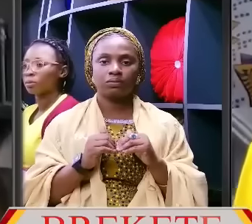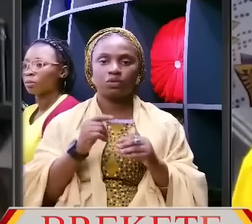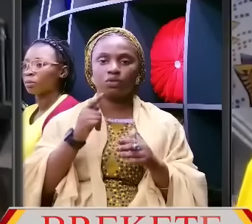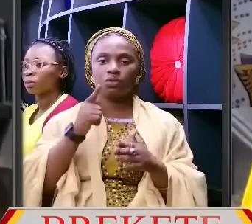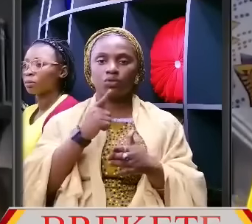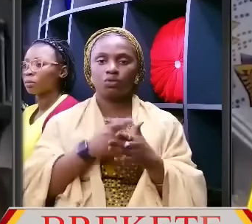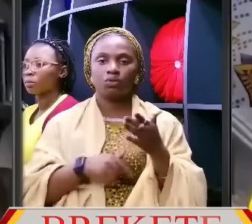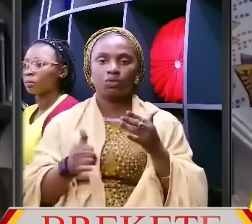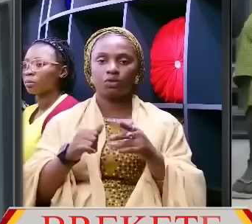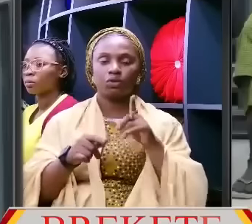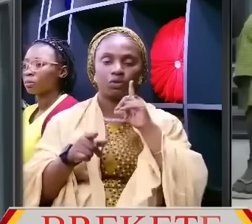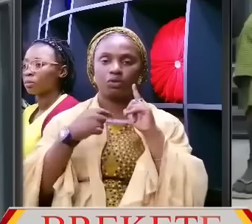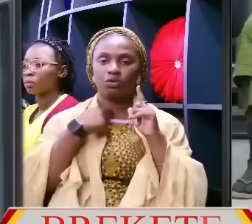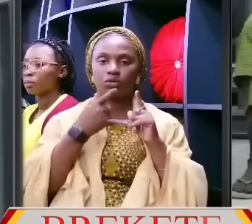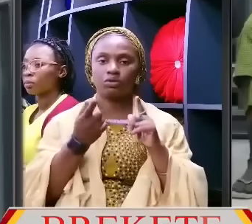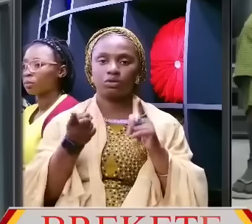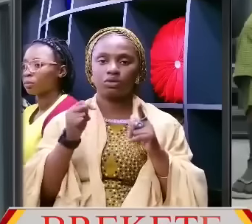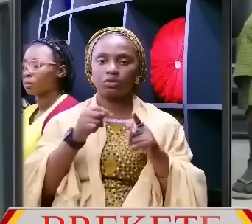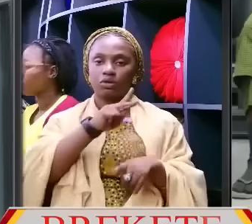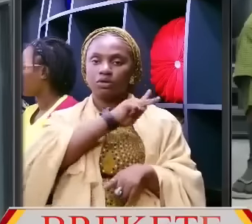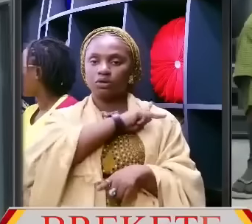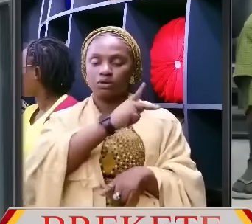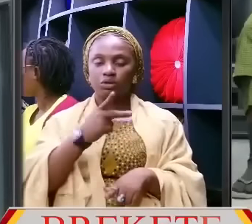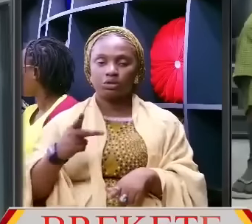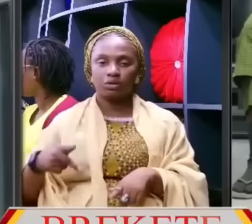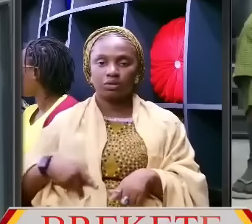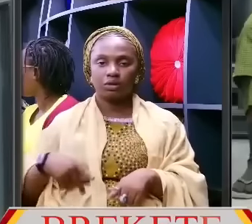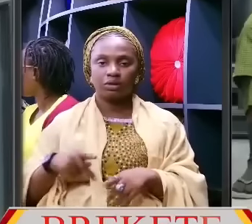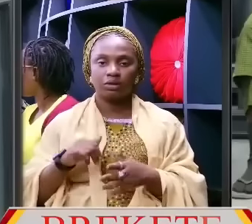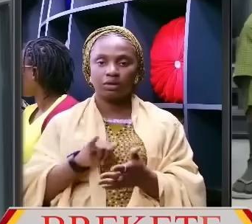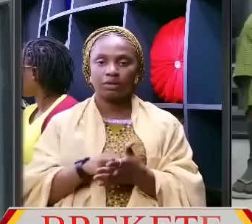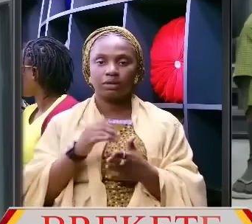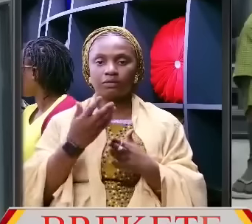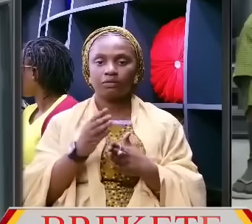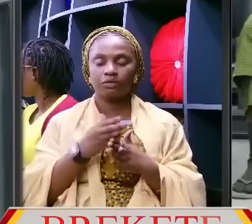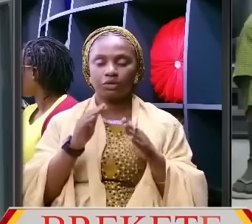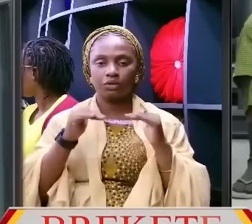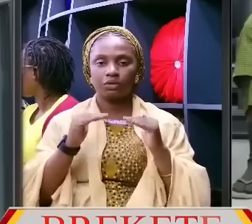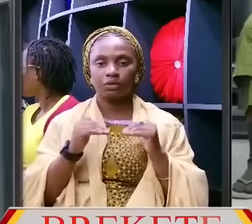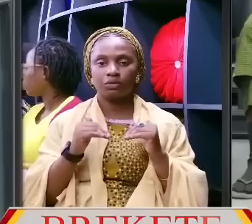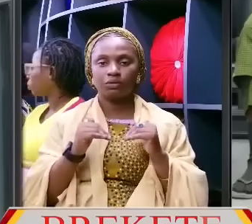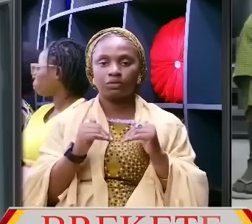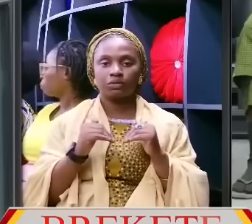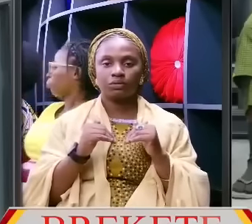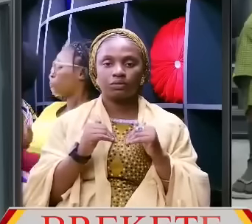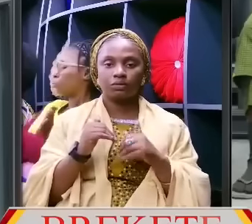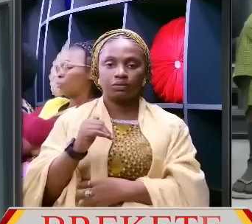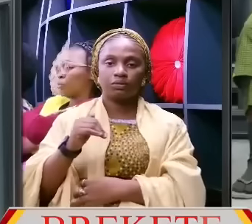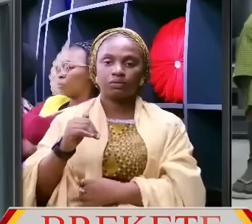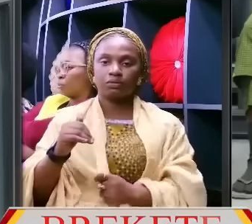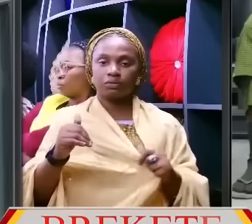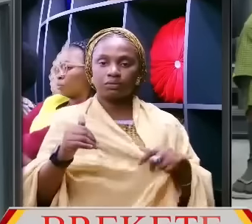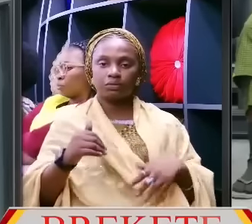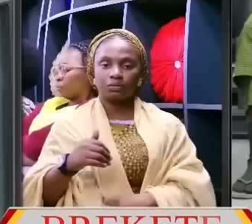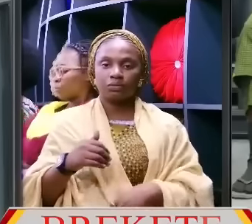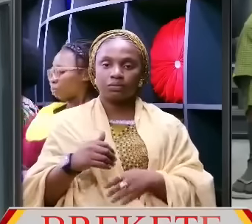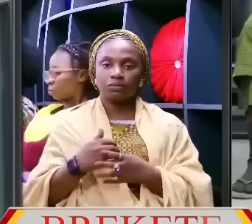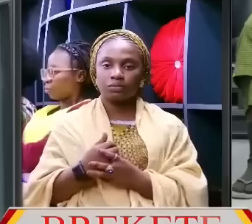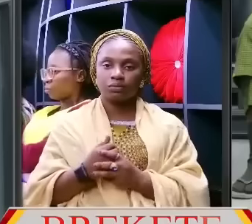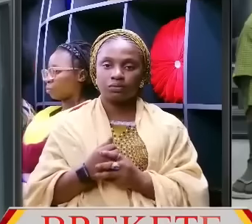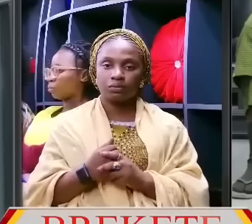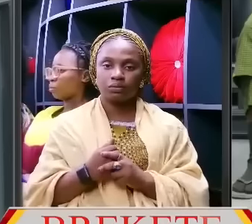What they now tell his highness that they have shared the house. So any record here